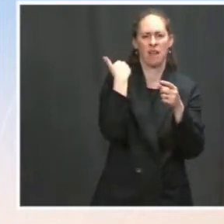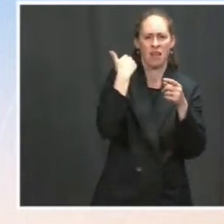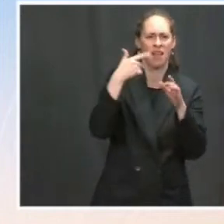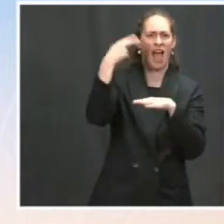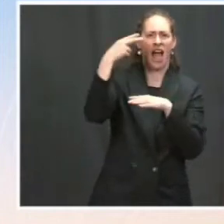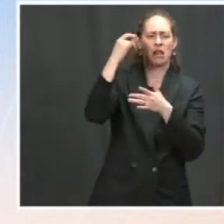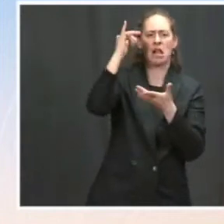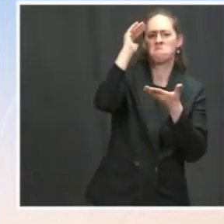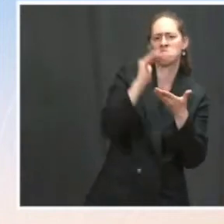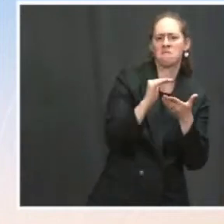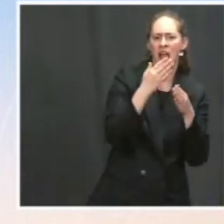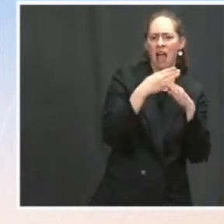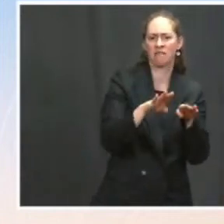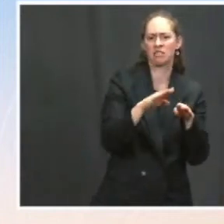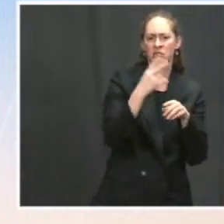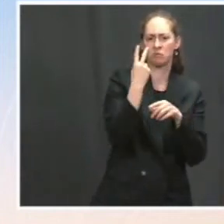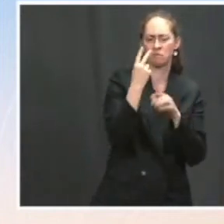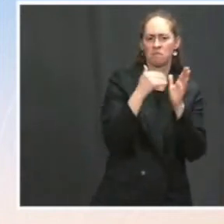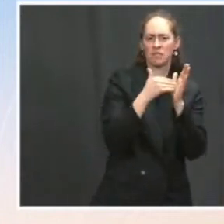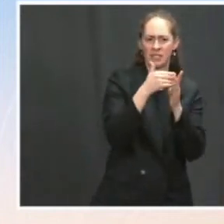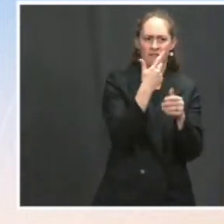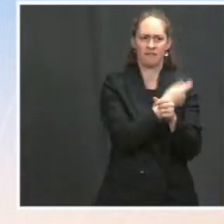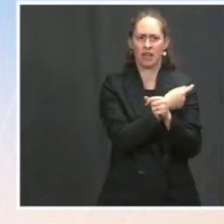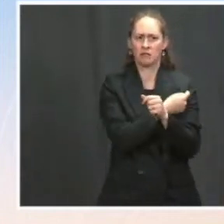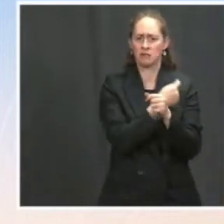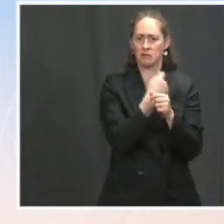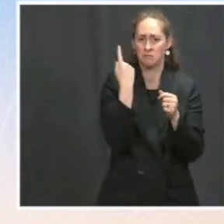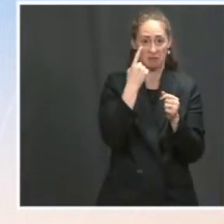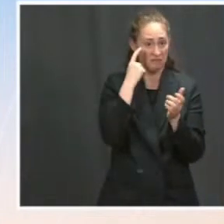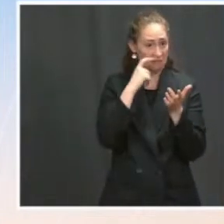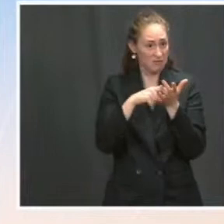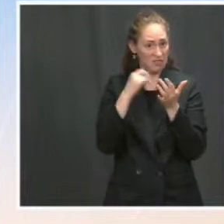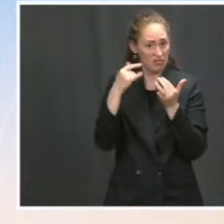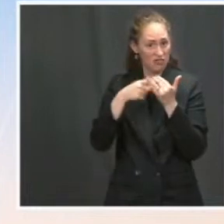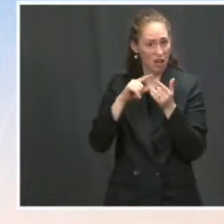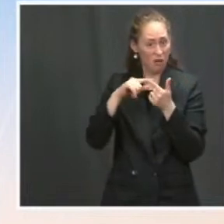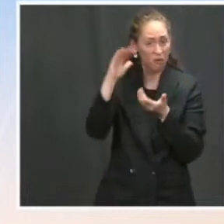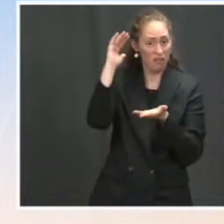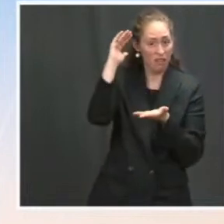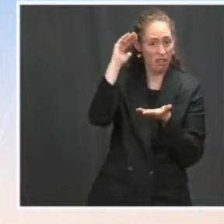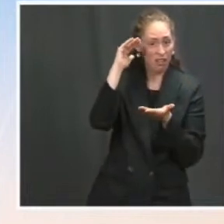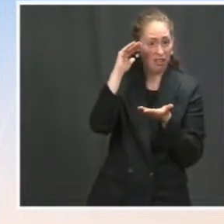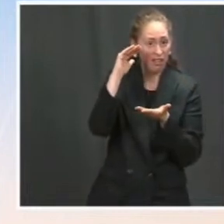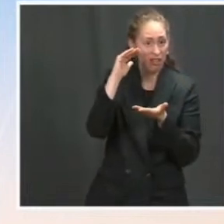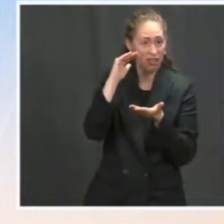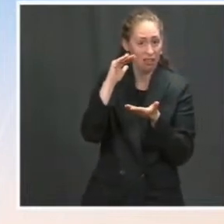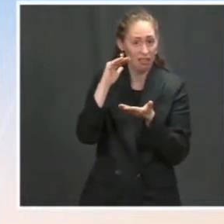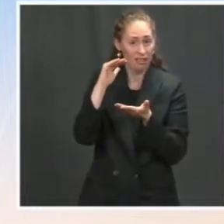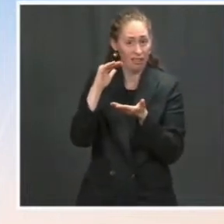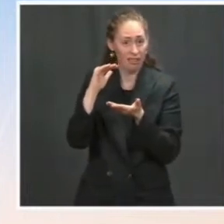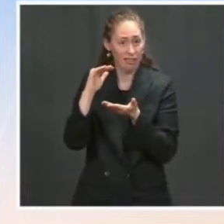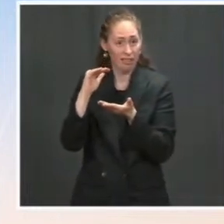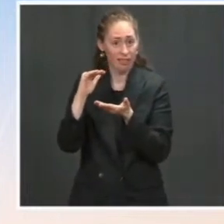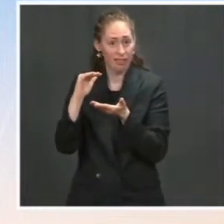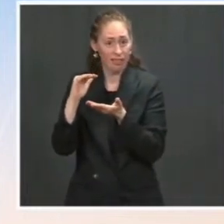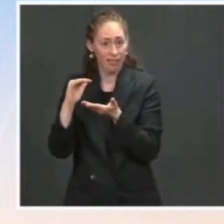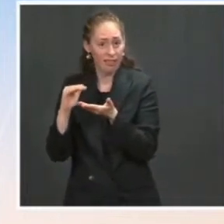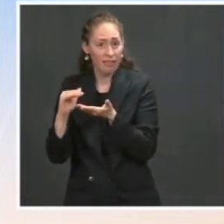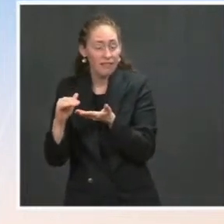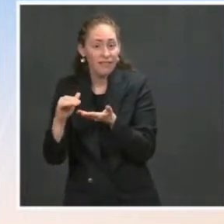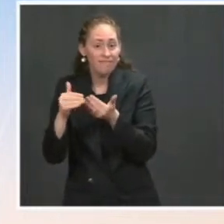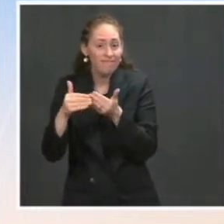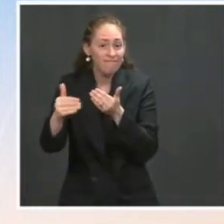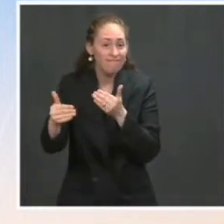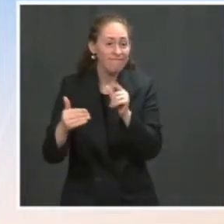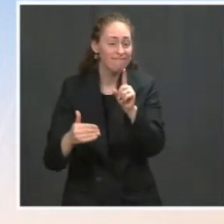there, that's declining steadily. Is that where you expect it to continue? Do you expect it to keep coming down? And what are the factors